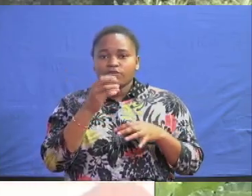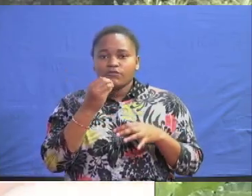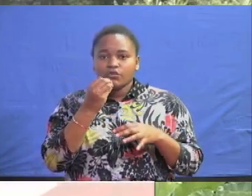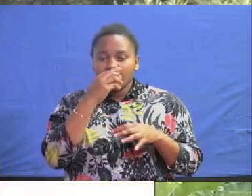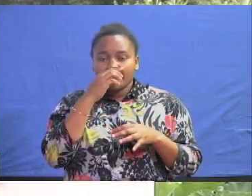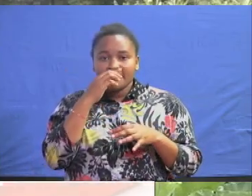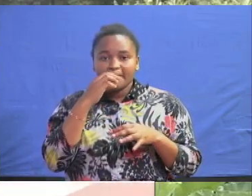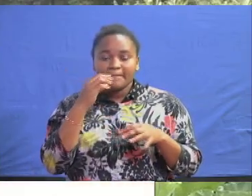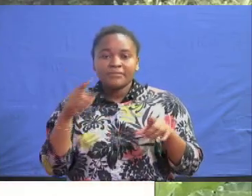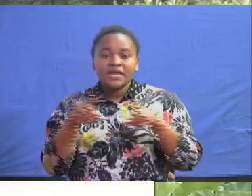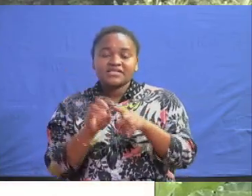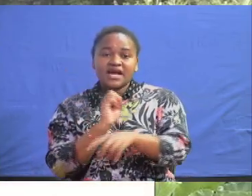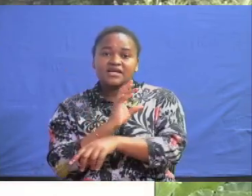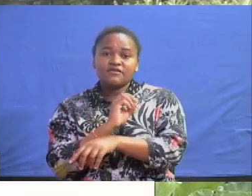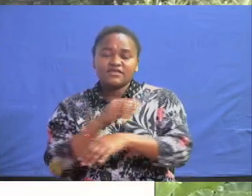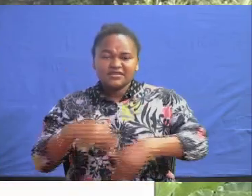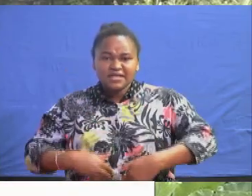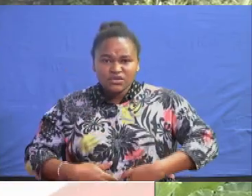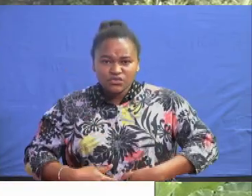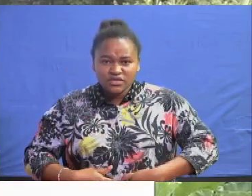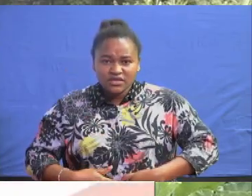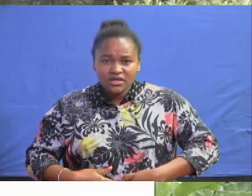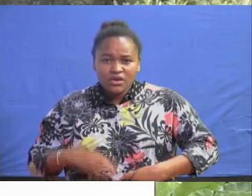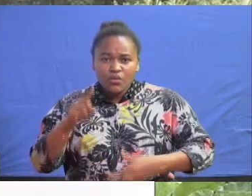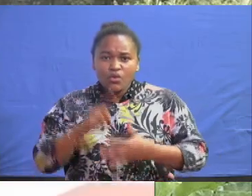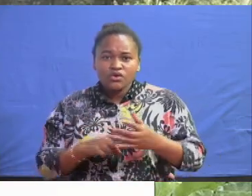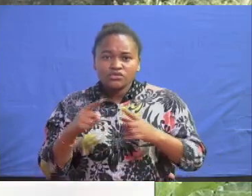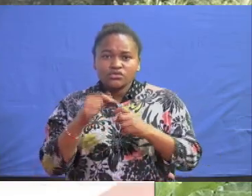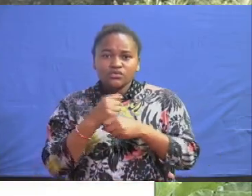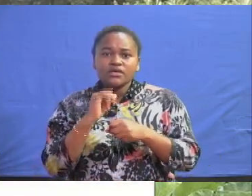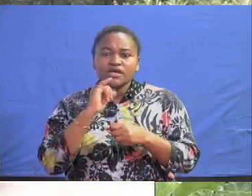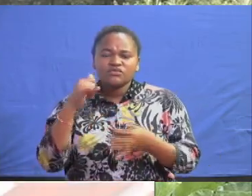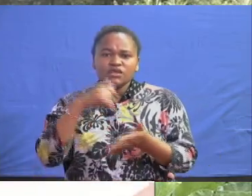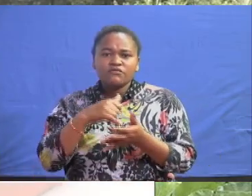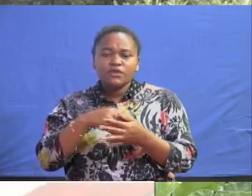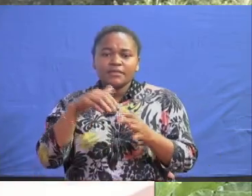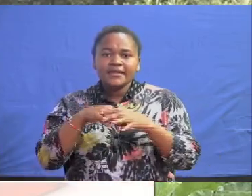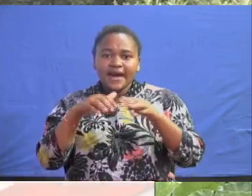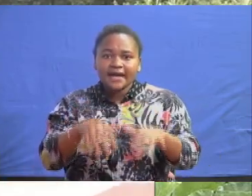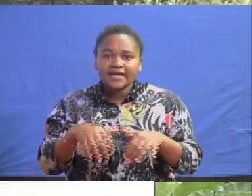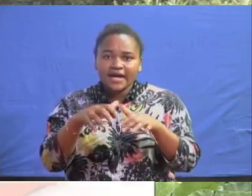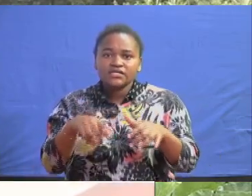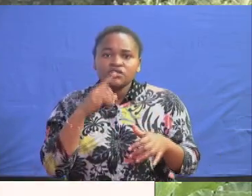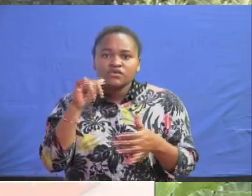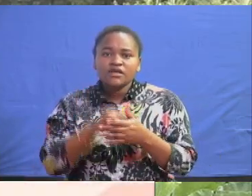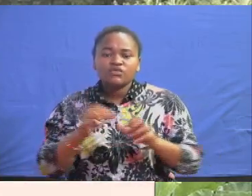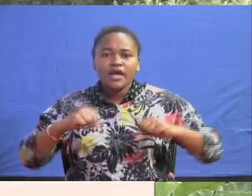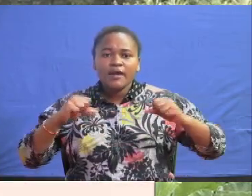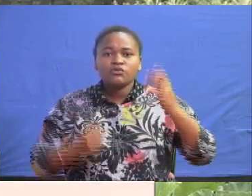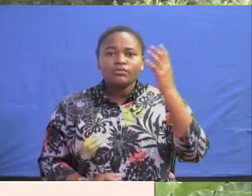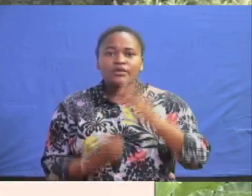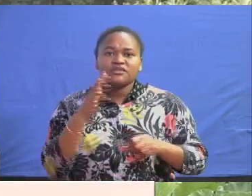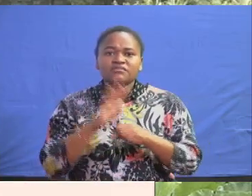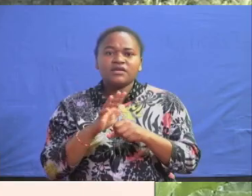my urging at my fellow youths outside there, what should we do? We should engage ourselves to agriculture so that we may be able to produce much